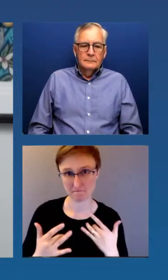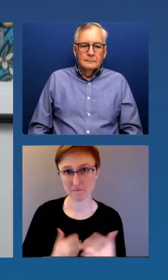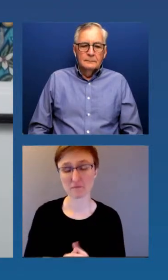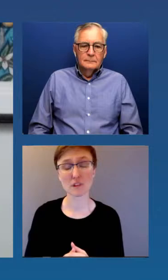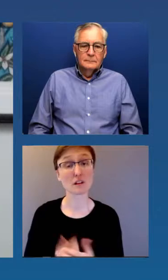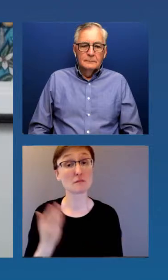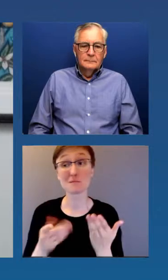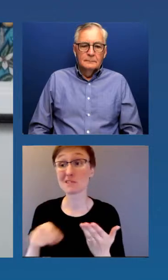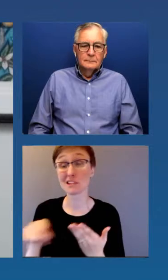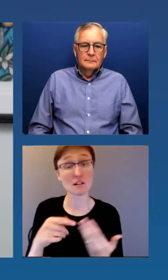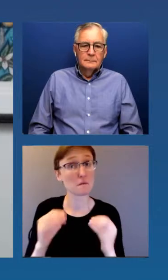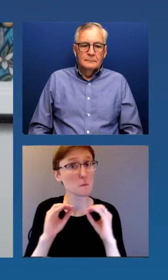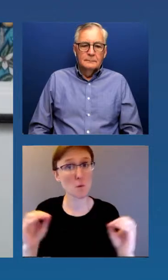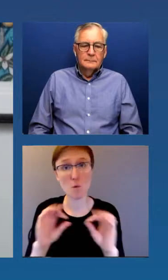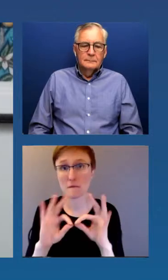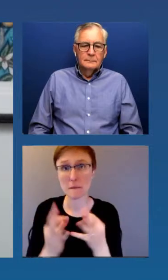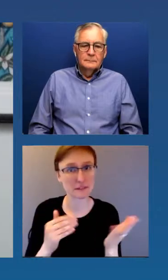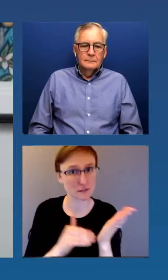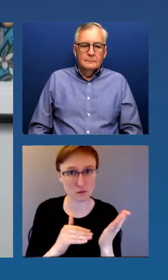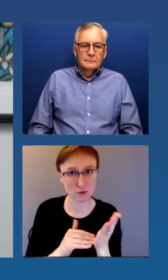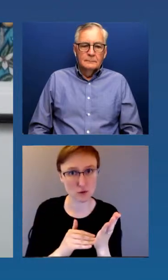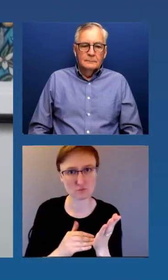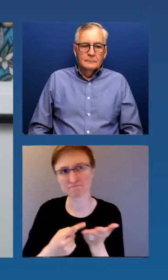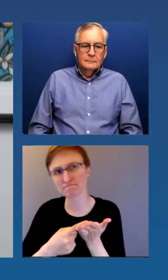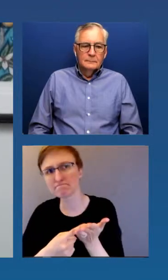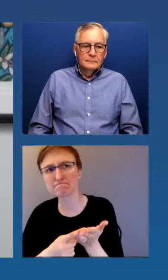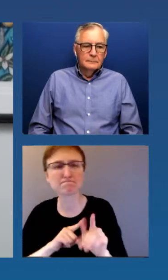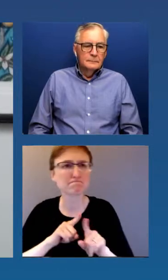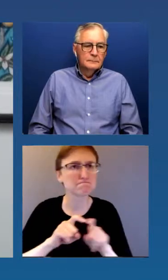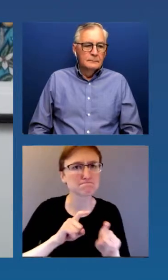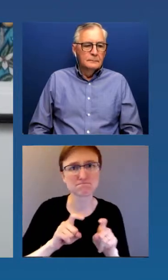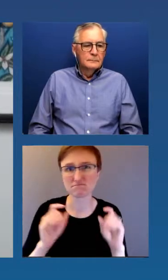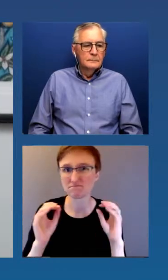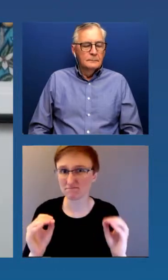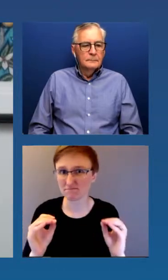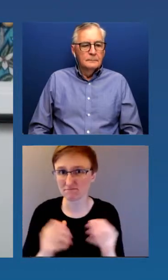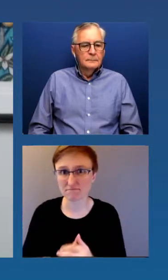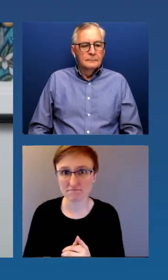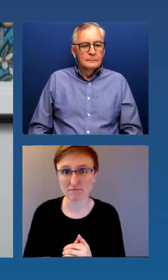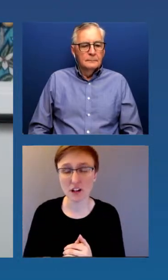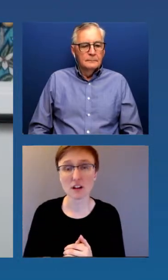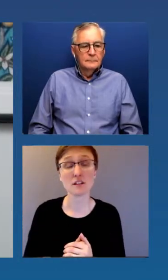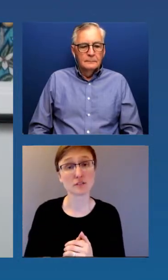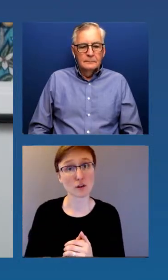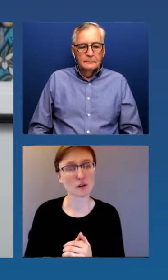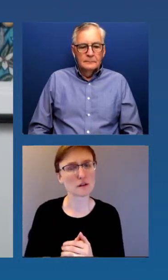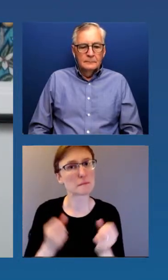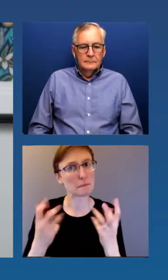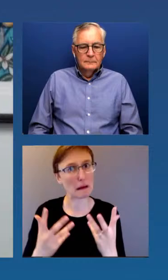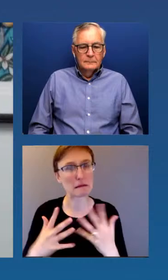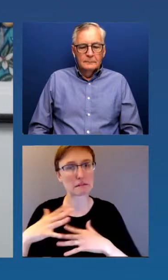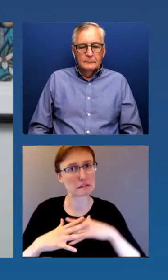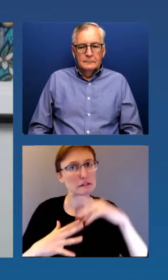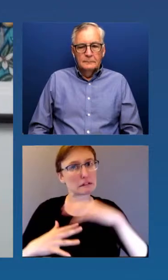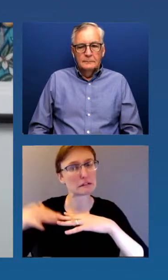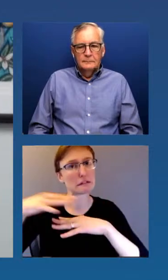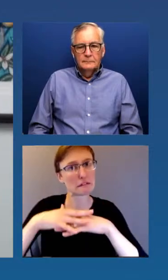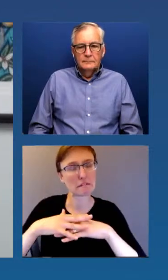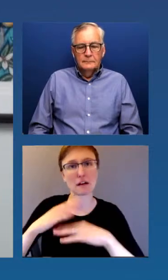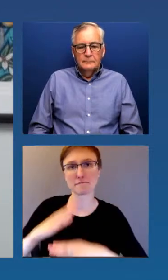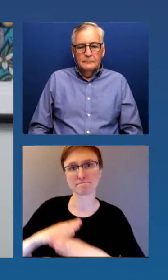vaccine questions, and the factors influencing immunization uptake go beyond just the operation of the healthcare